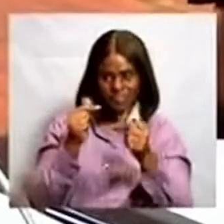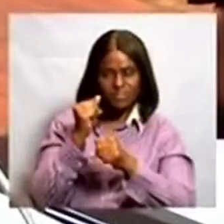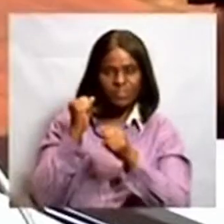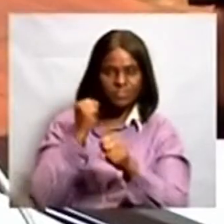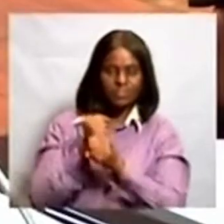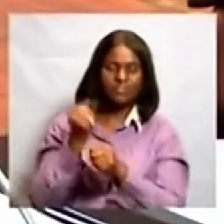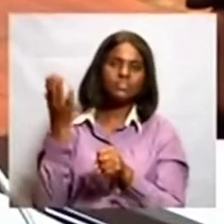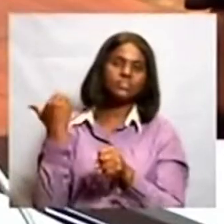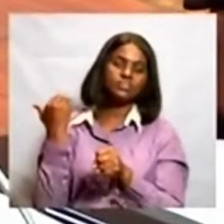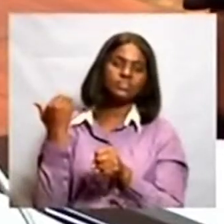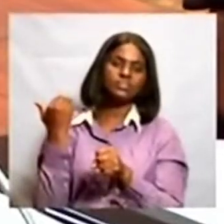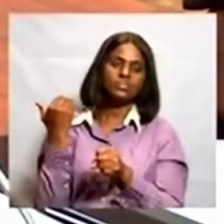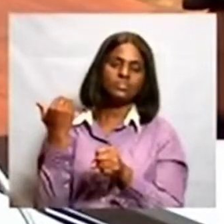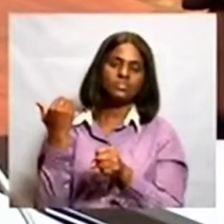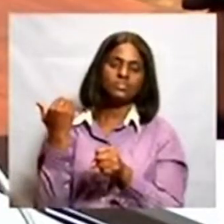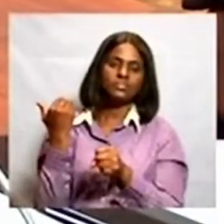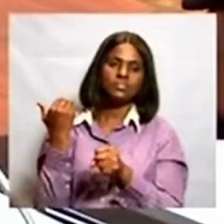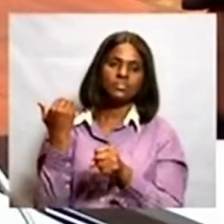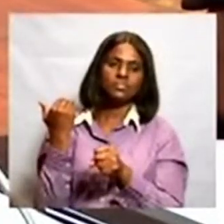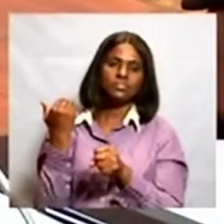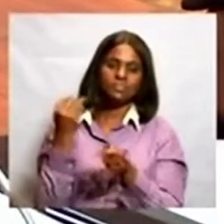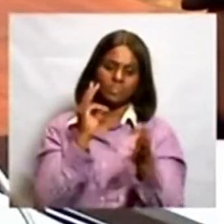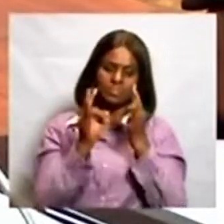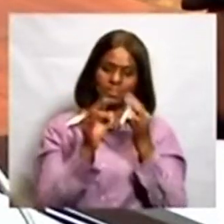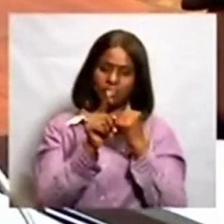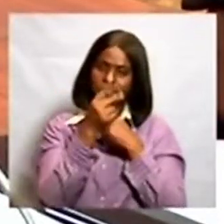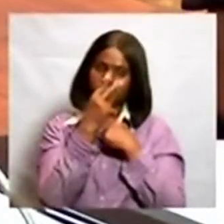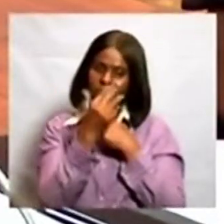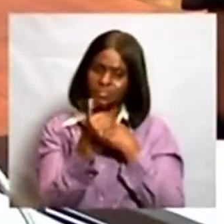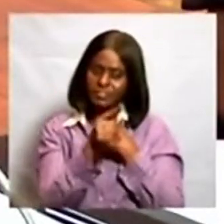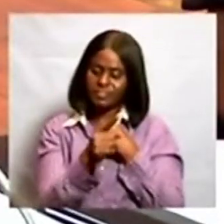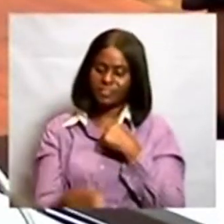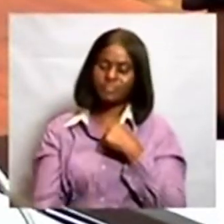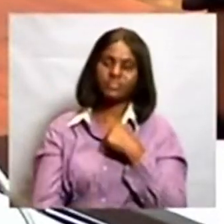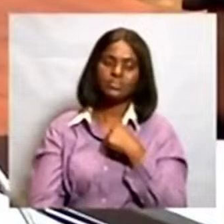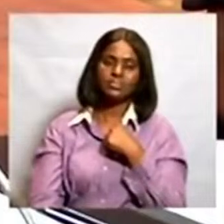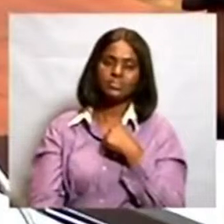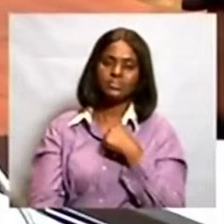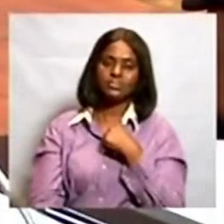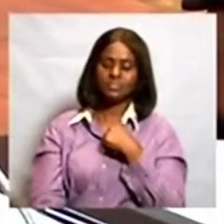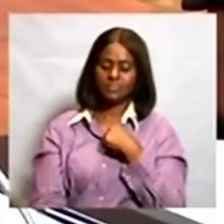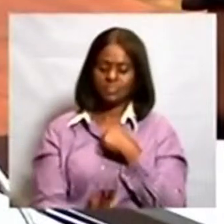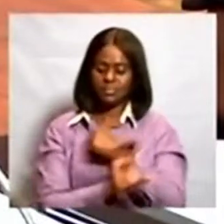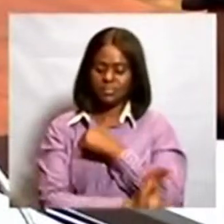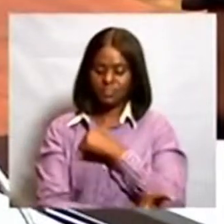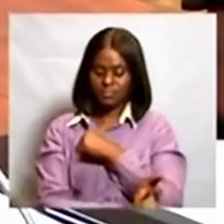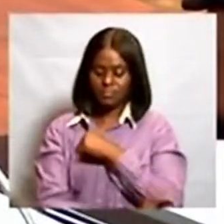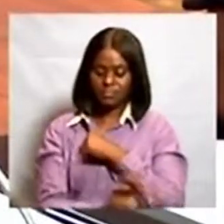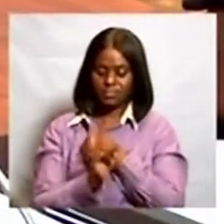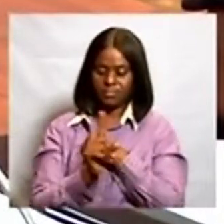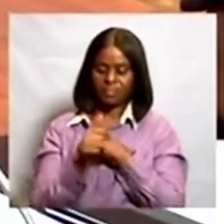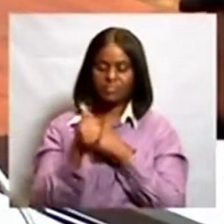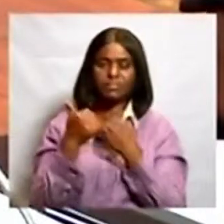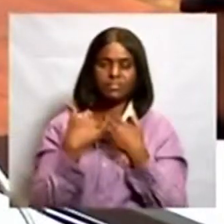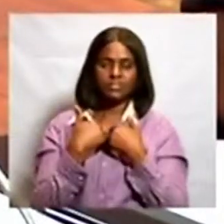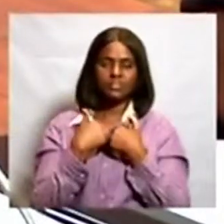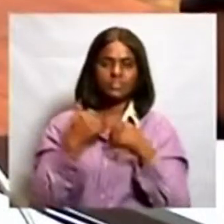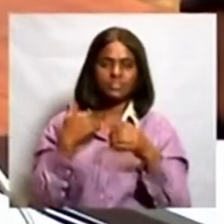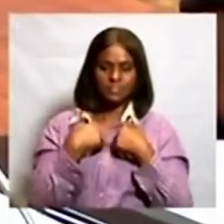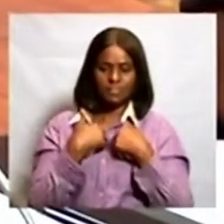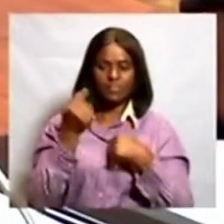ago. And if you look at the region, those countries where they have